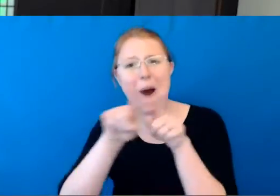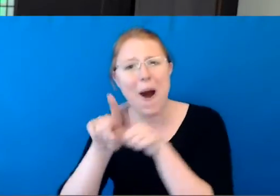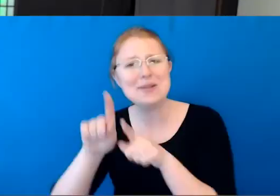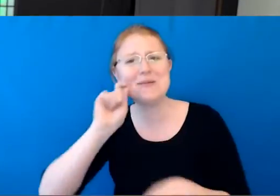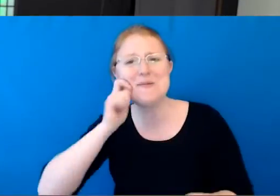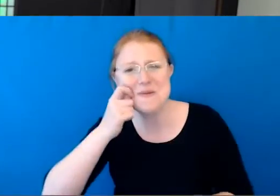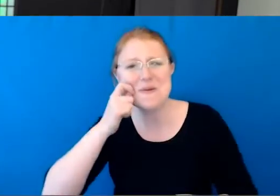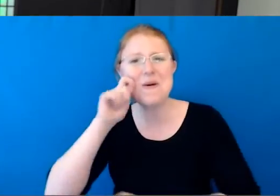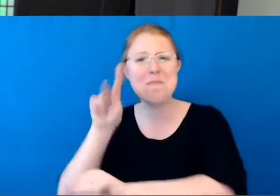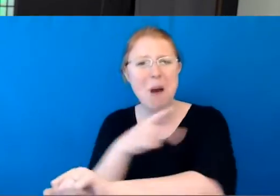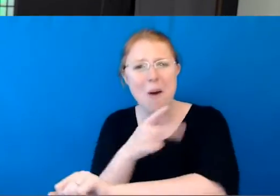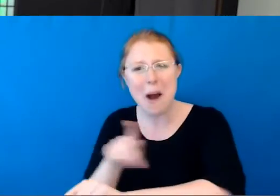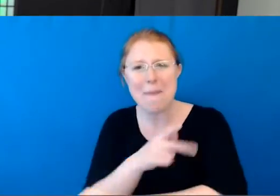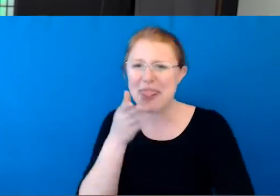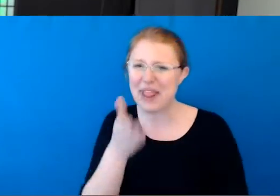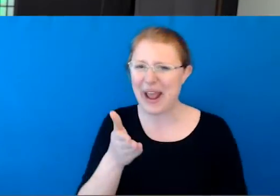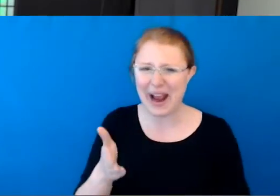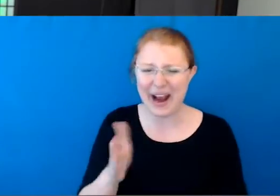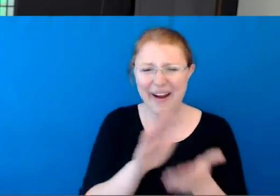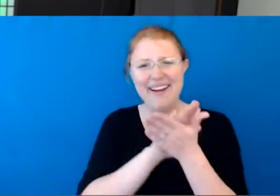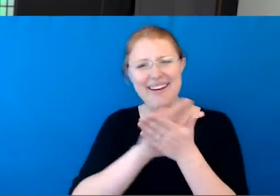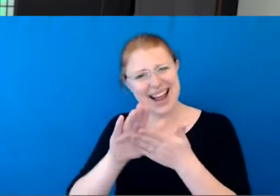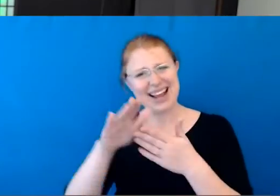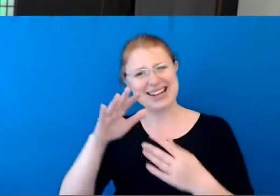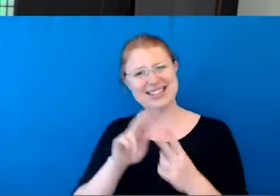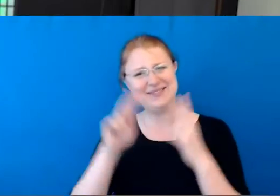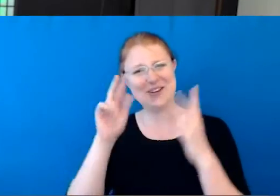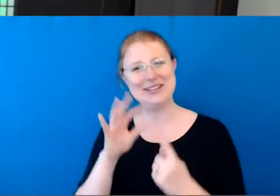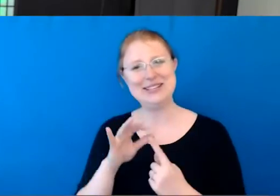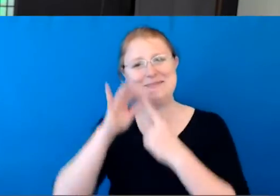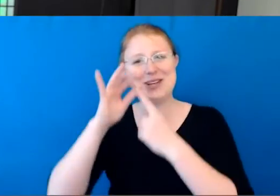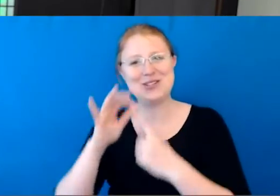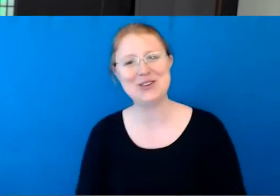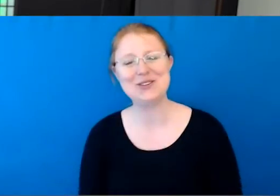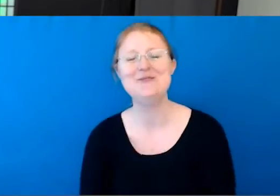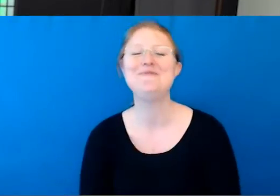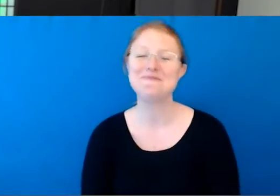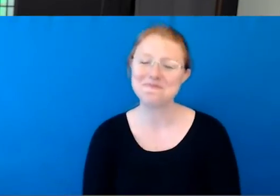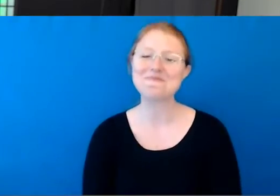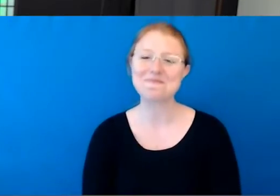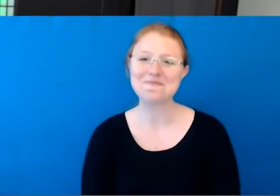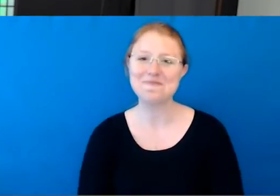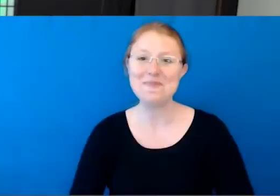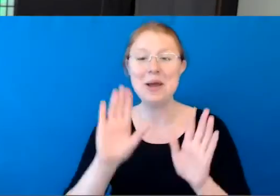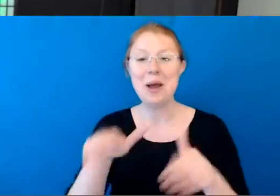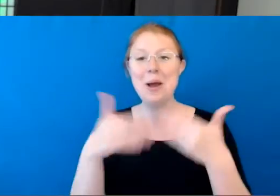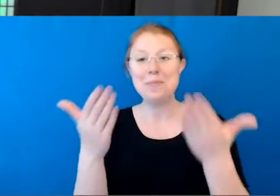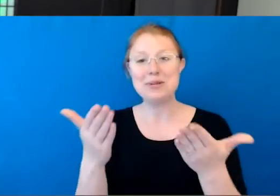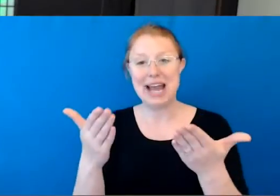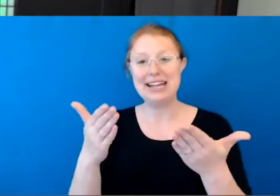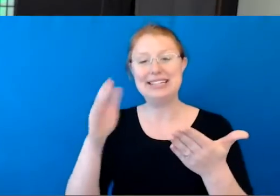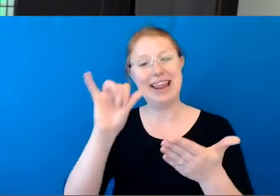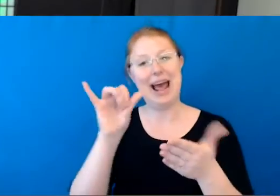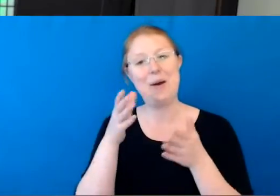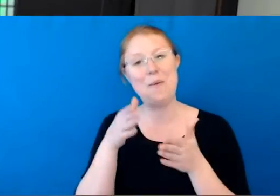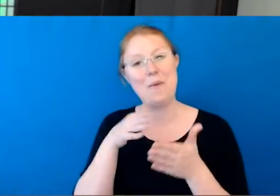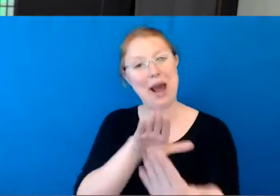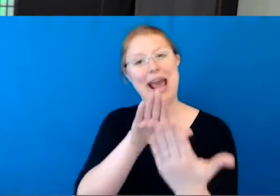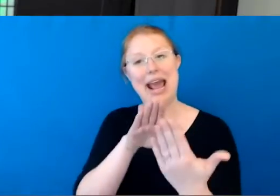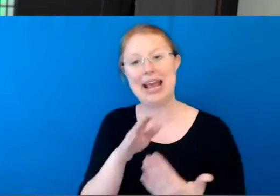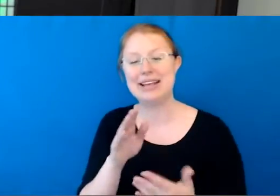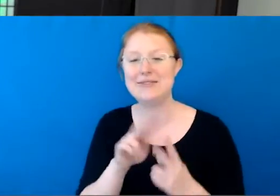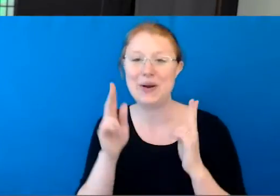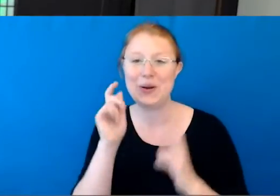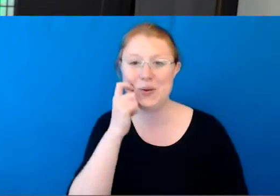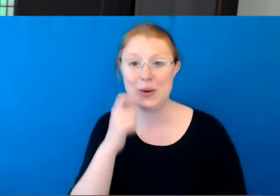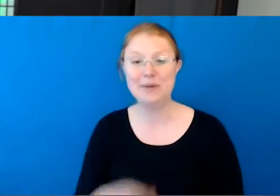God played with it in a way that makes it really special. By presenting it as an acrostic poem. And if